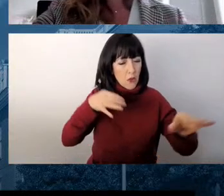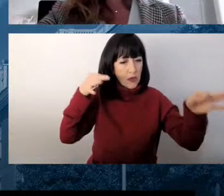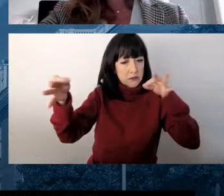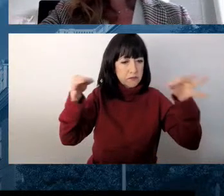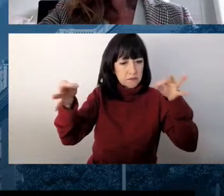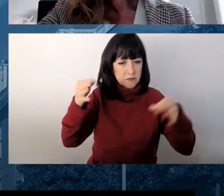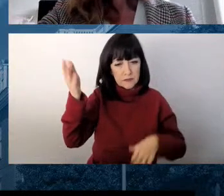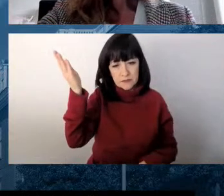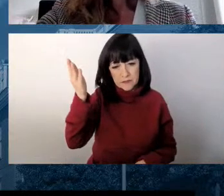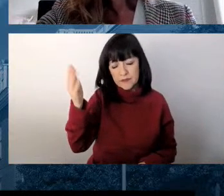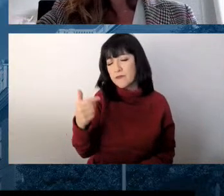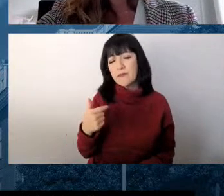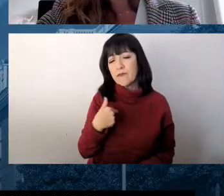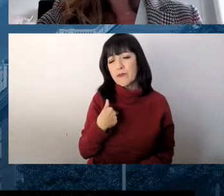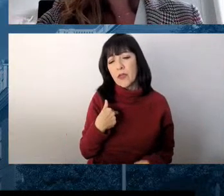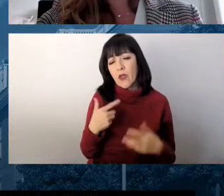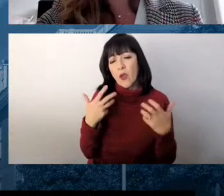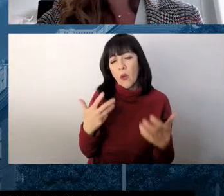down a little bit,